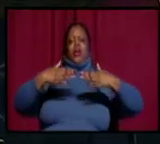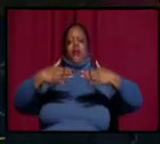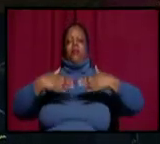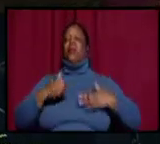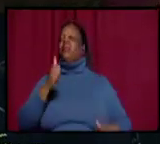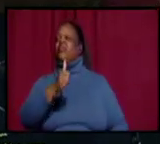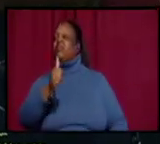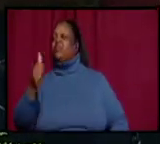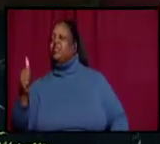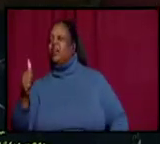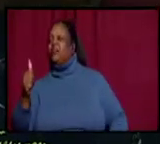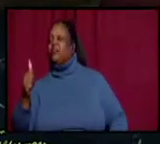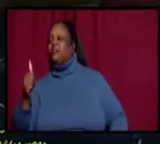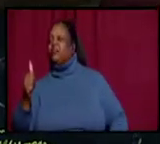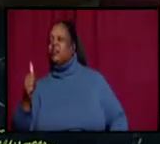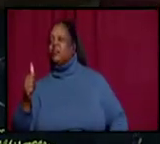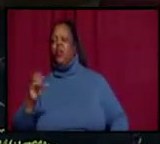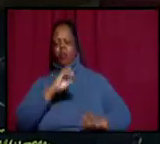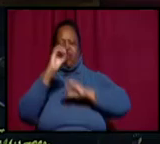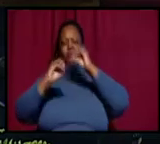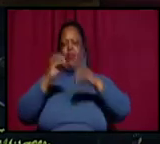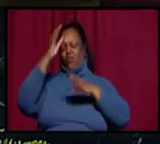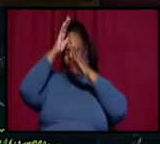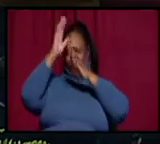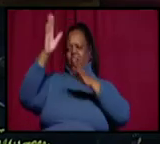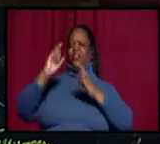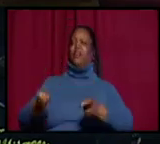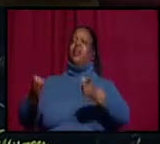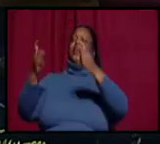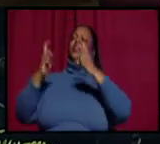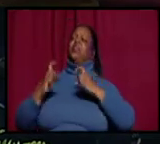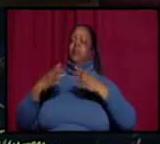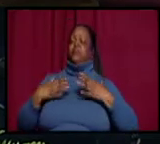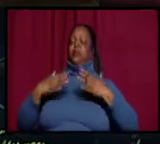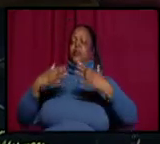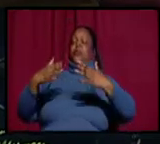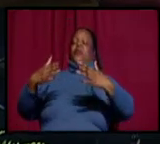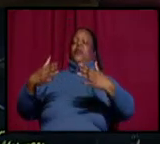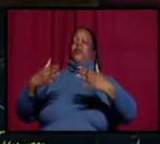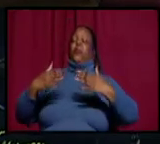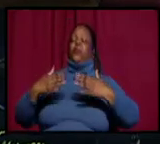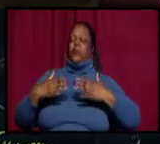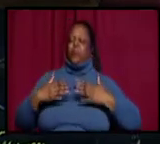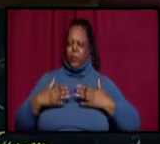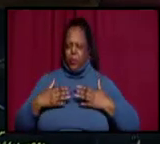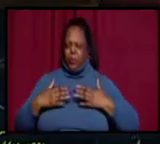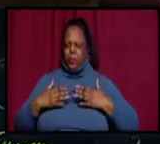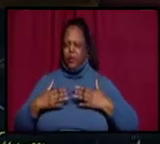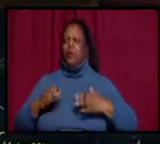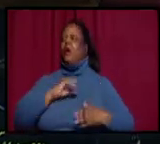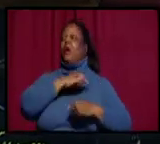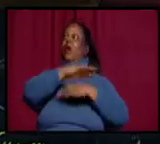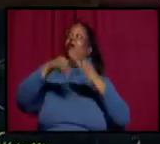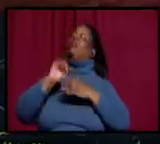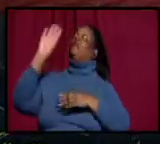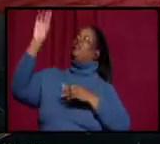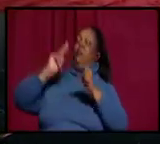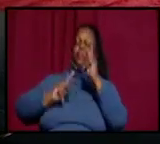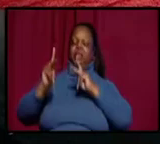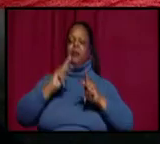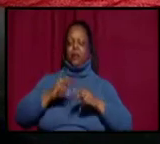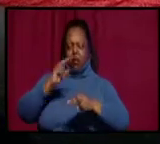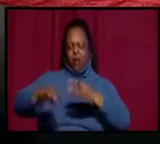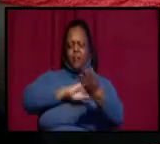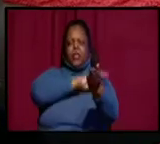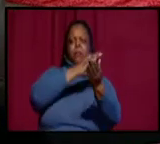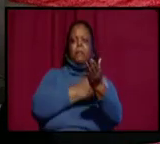breath. Father, oh my, let the breath of the Lord breathe into the nostrils of your people. In the mighty name